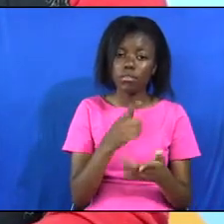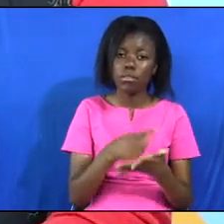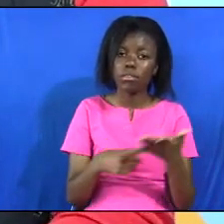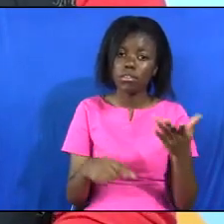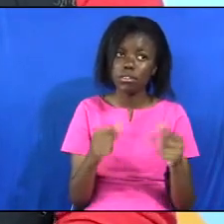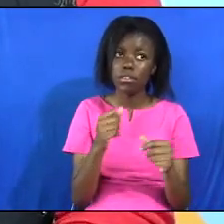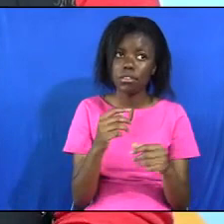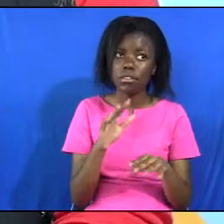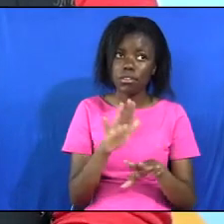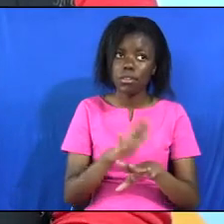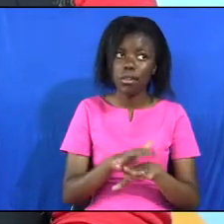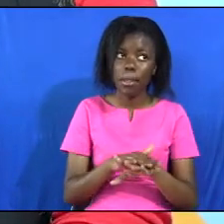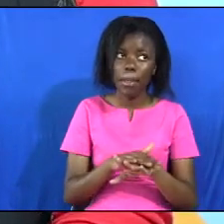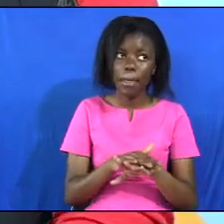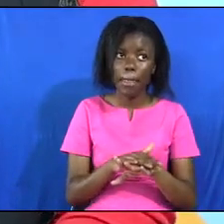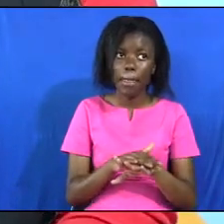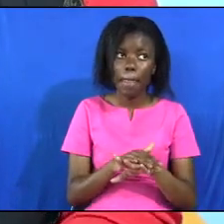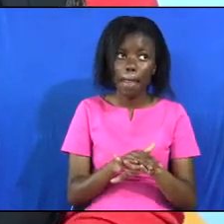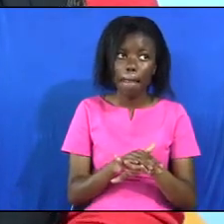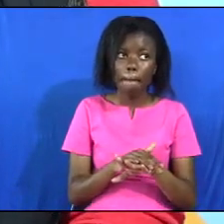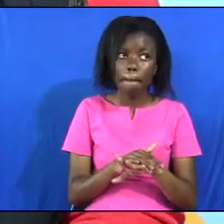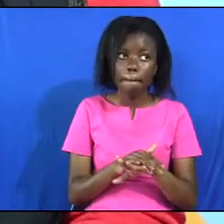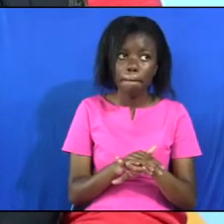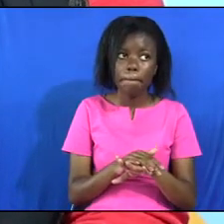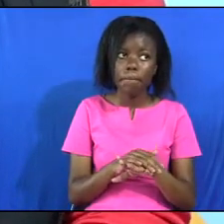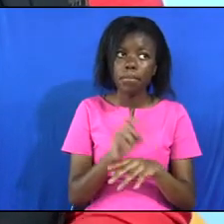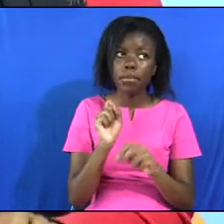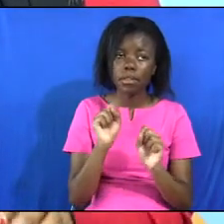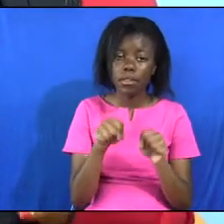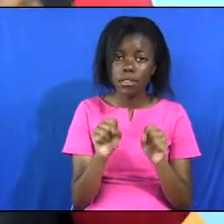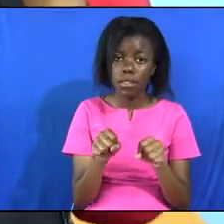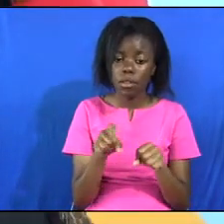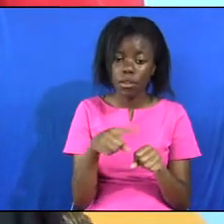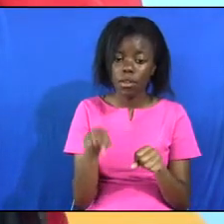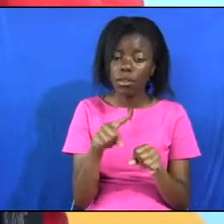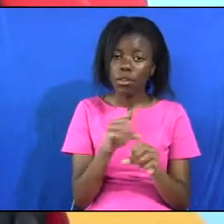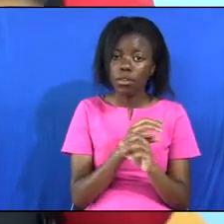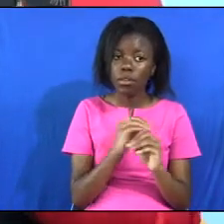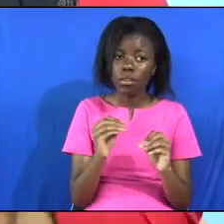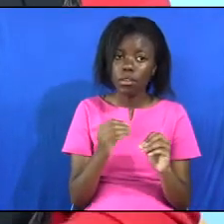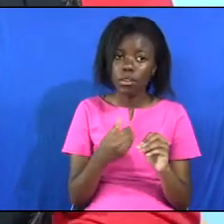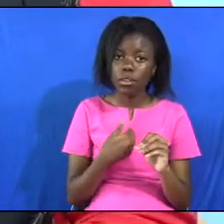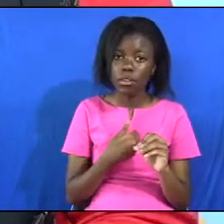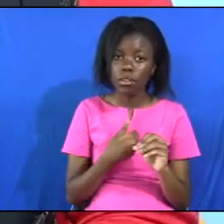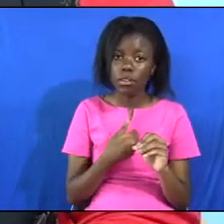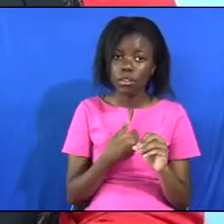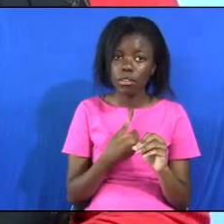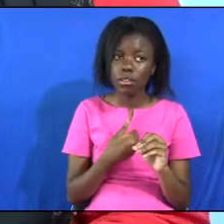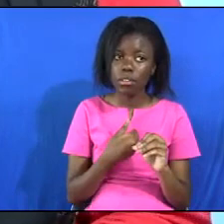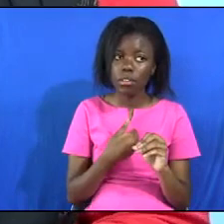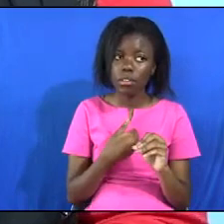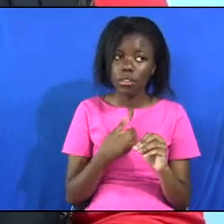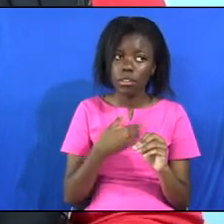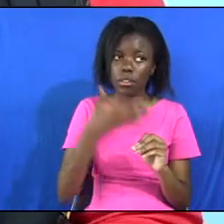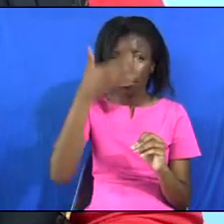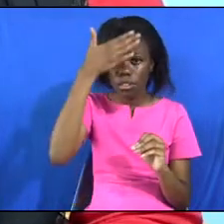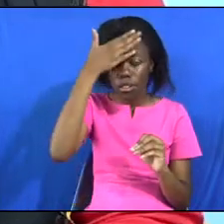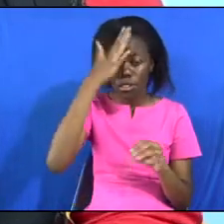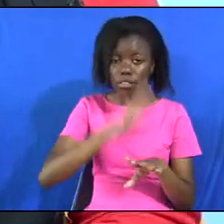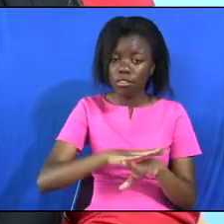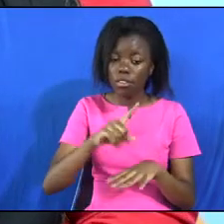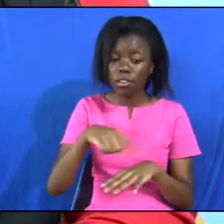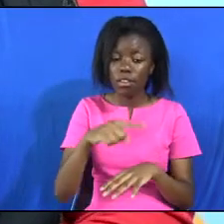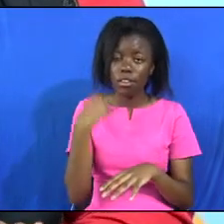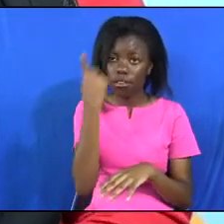compassionate to one another. Yes, indeed, we do not have it written on our foreheads what we are going